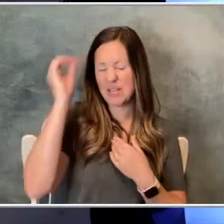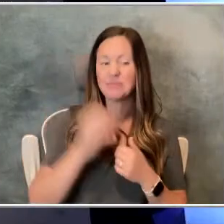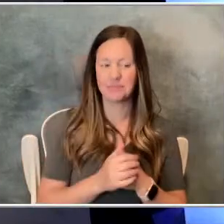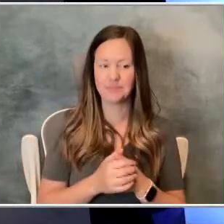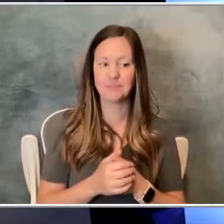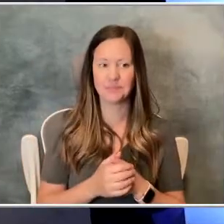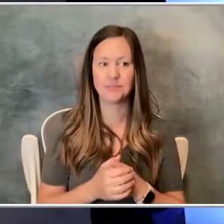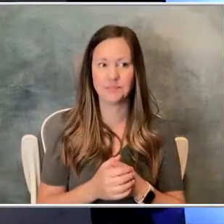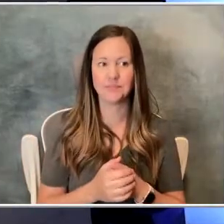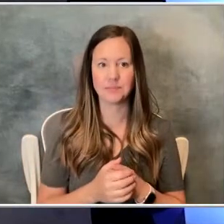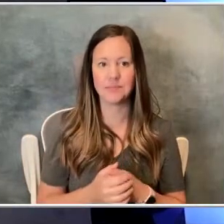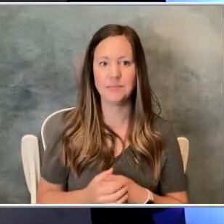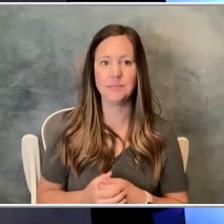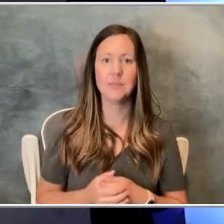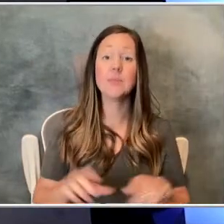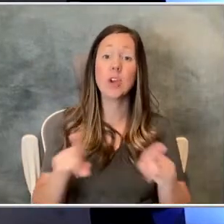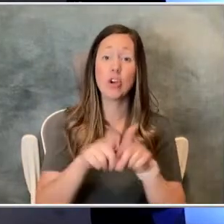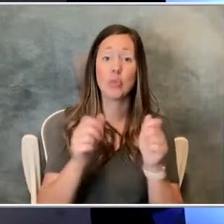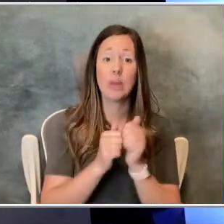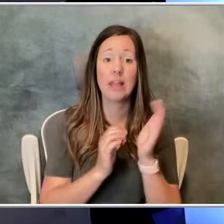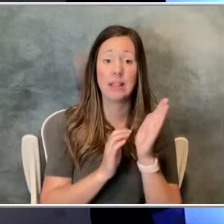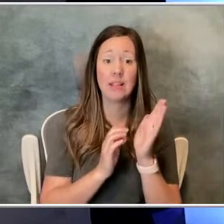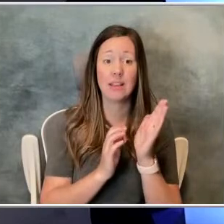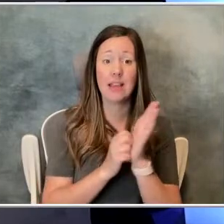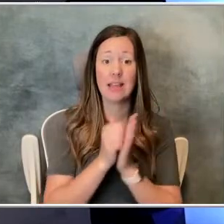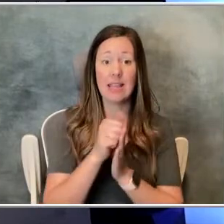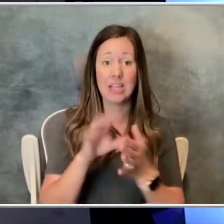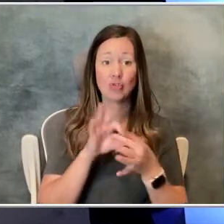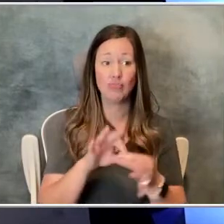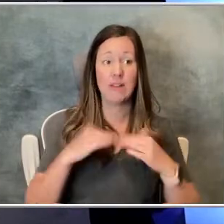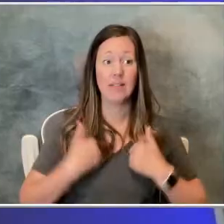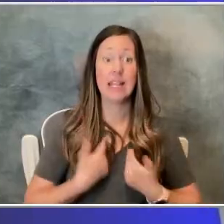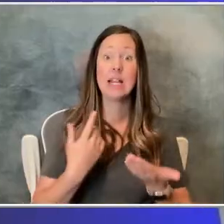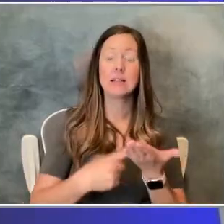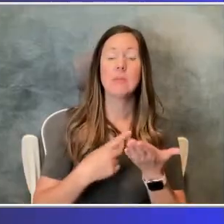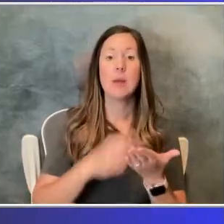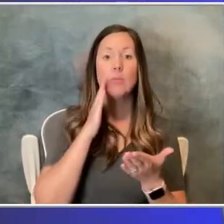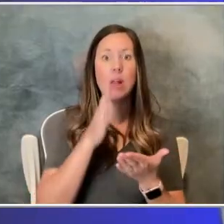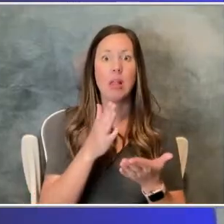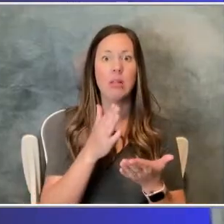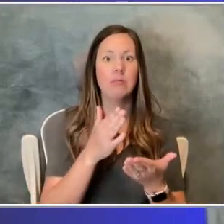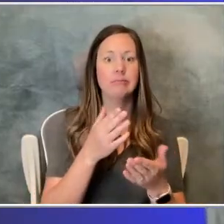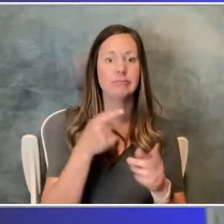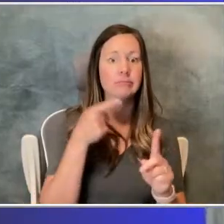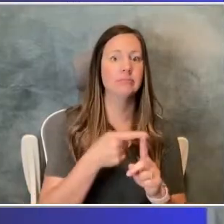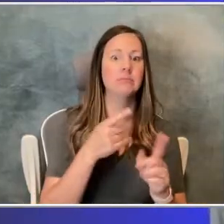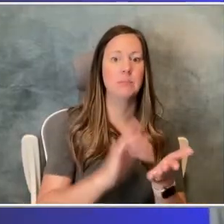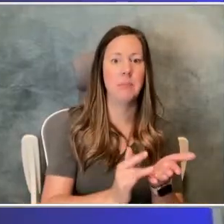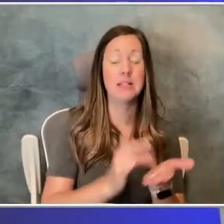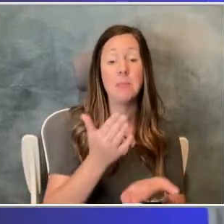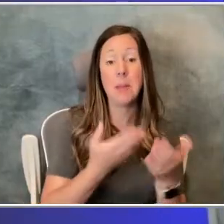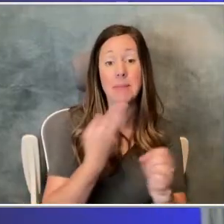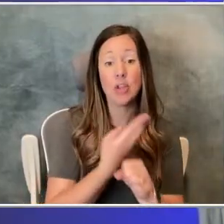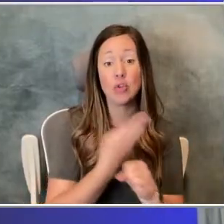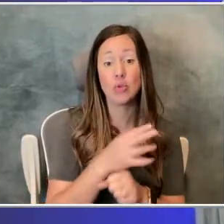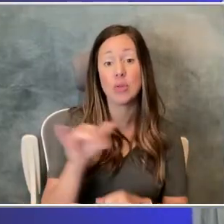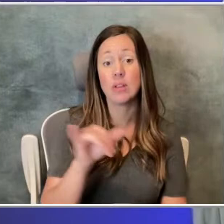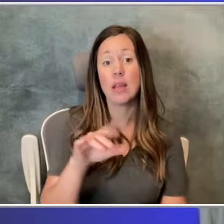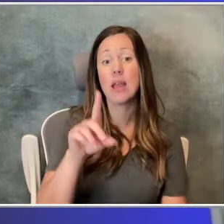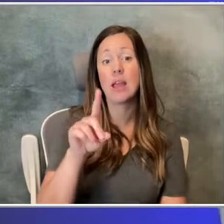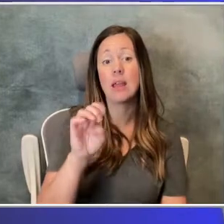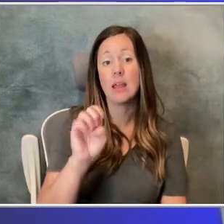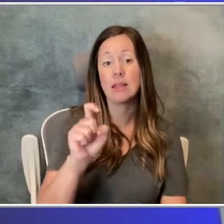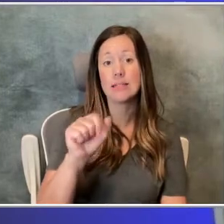cancer-related fatigue, sometimes we do go to medicines, like we might occasionally use medicines like dexamethasone or